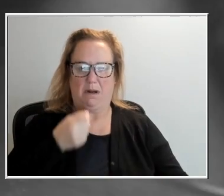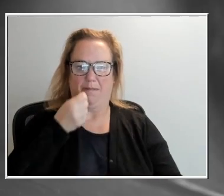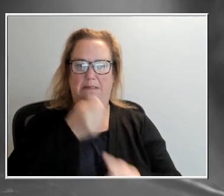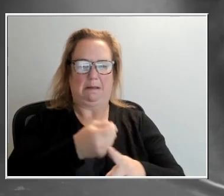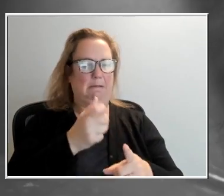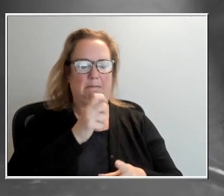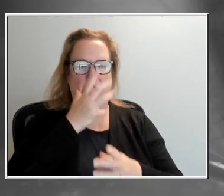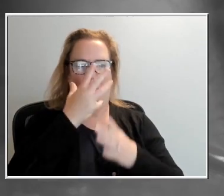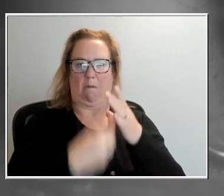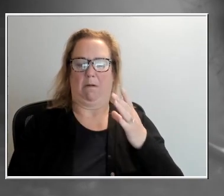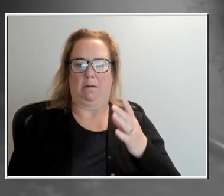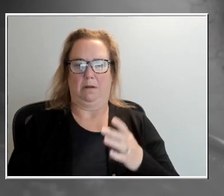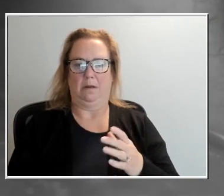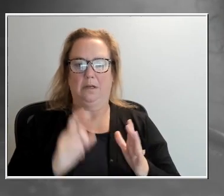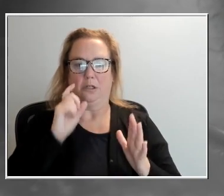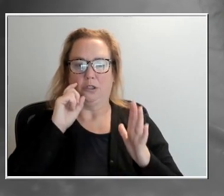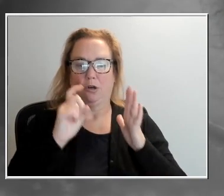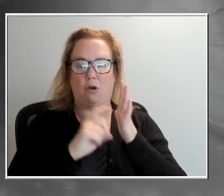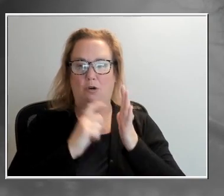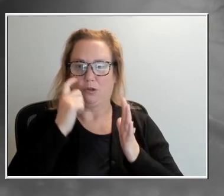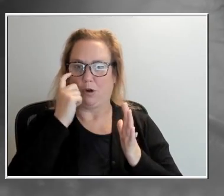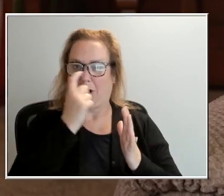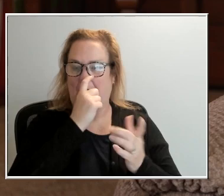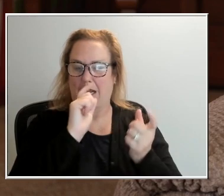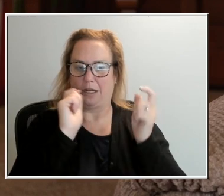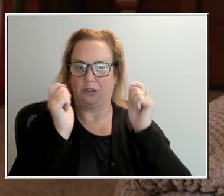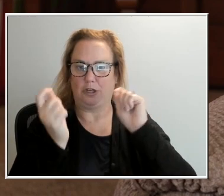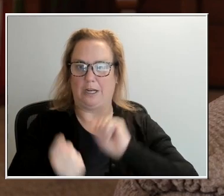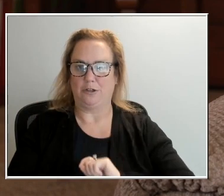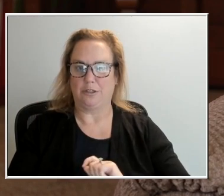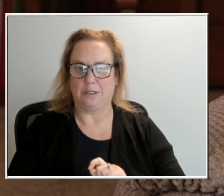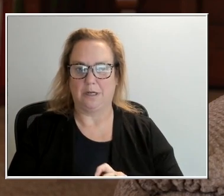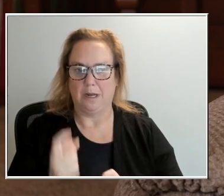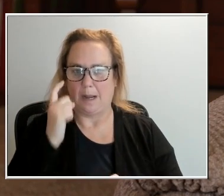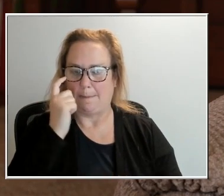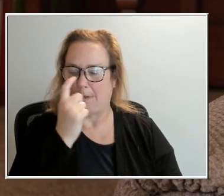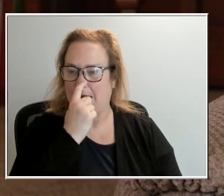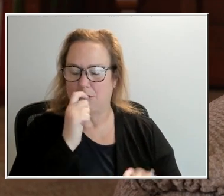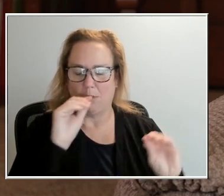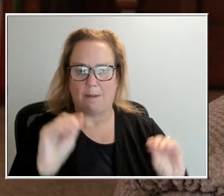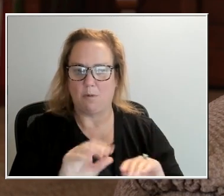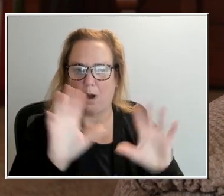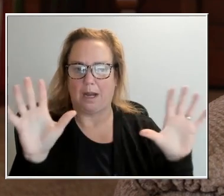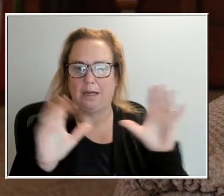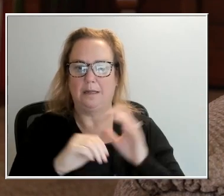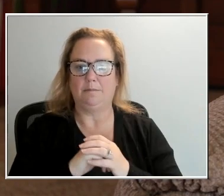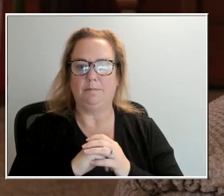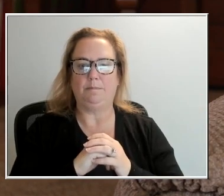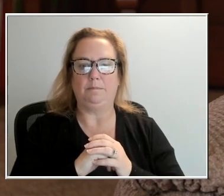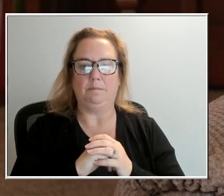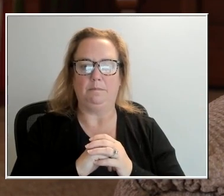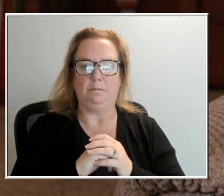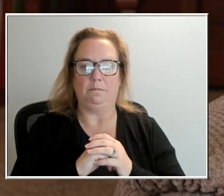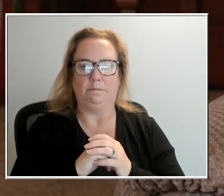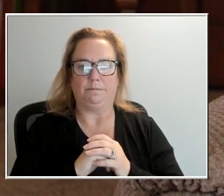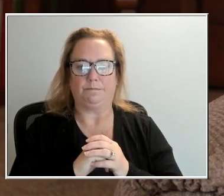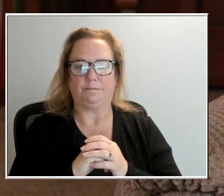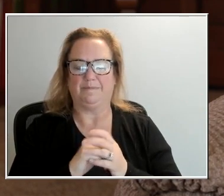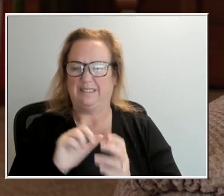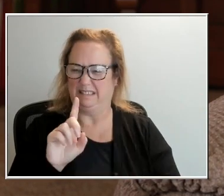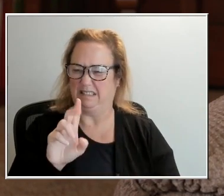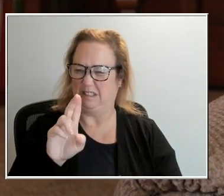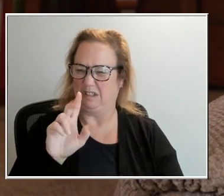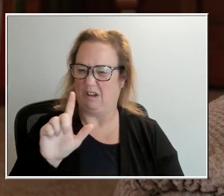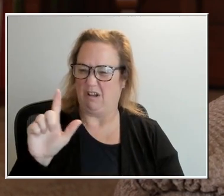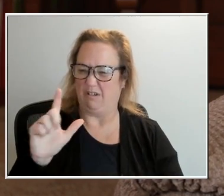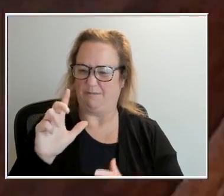Next, she noticed a change in her eyes. My eyes were not bright. It just kind of like dull. She felt like a